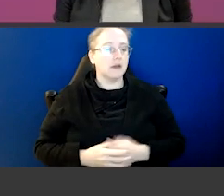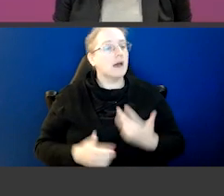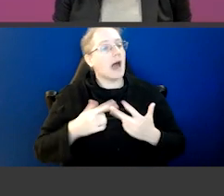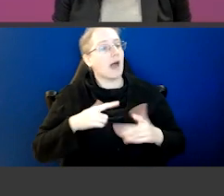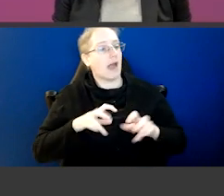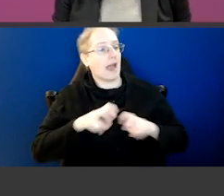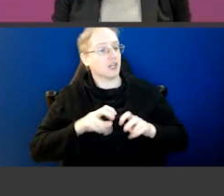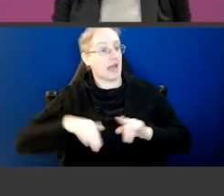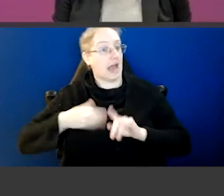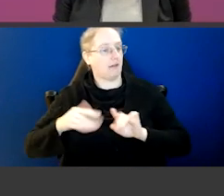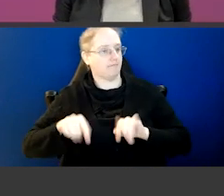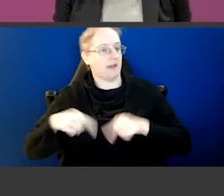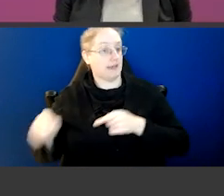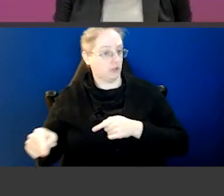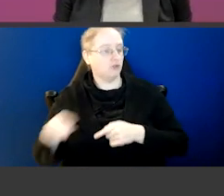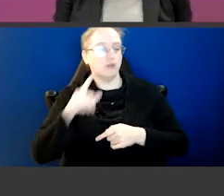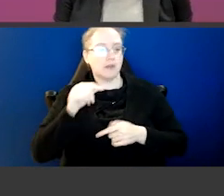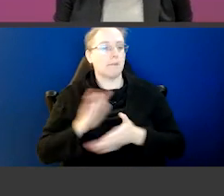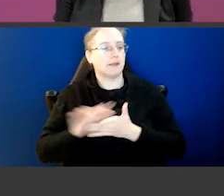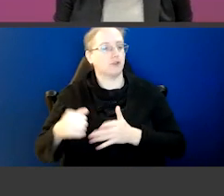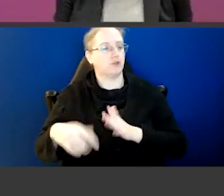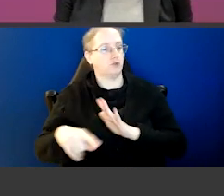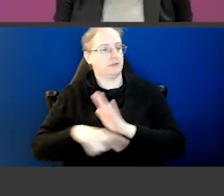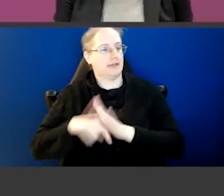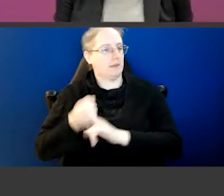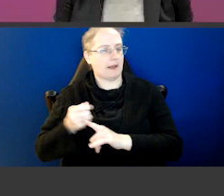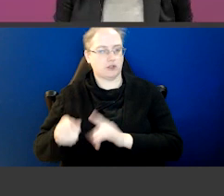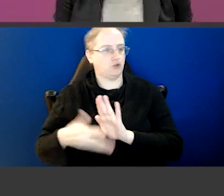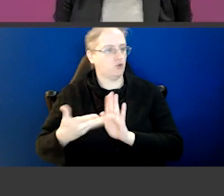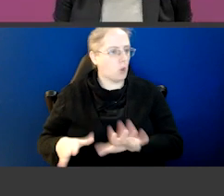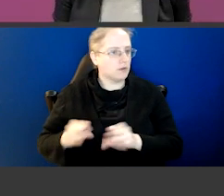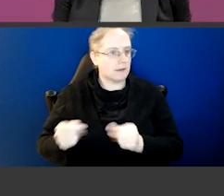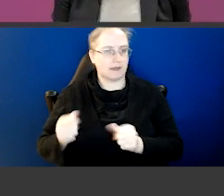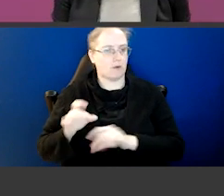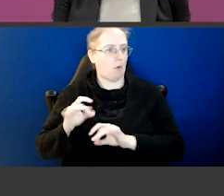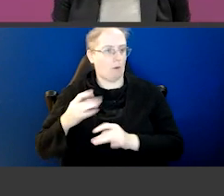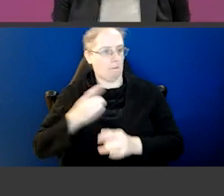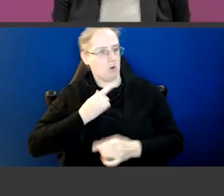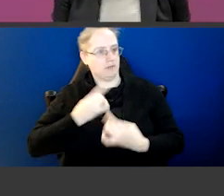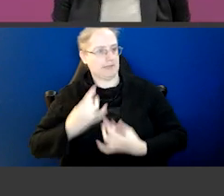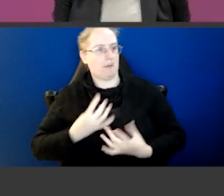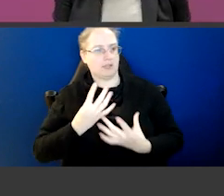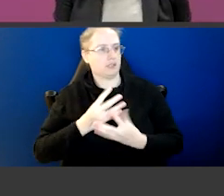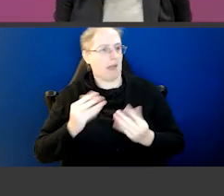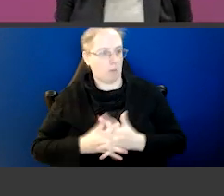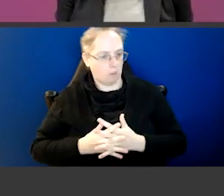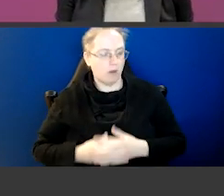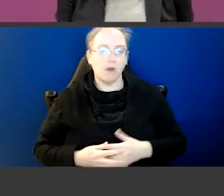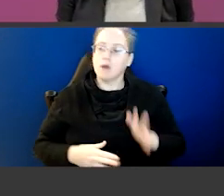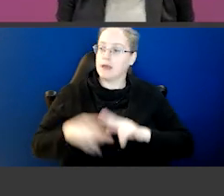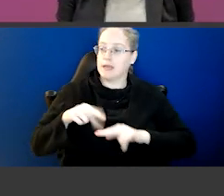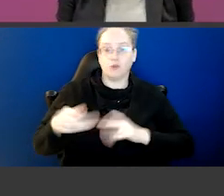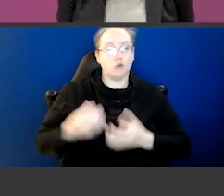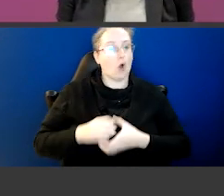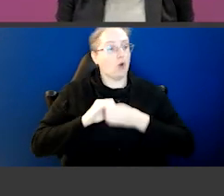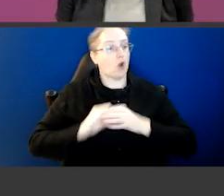against you, which results in a loss or damage because you made the complaint. For example, if you held a contract and that contract